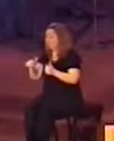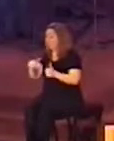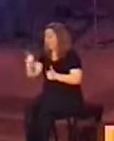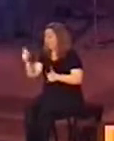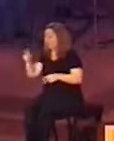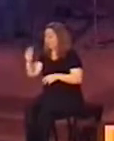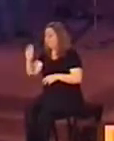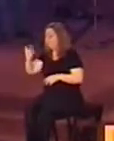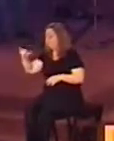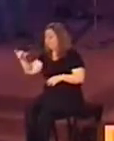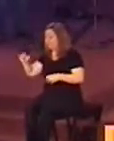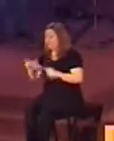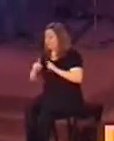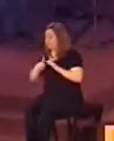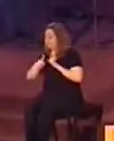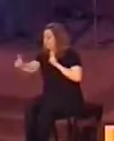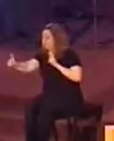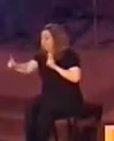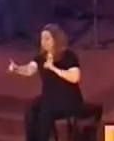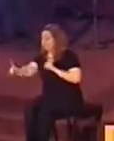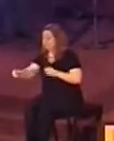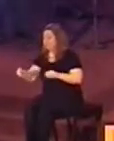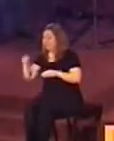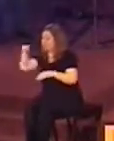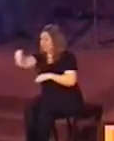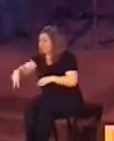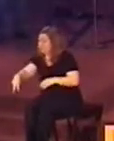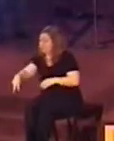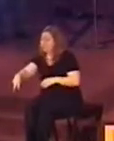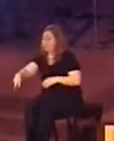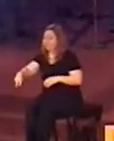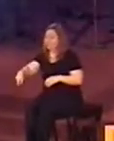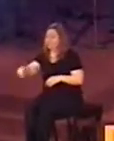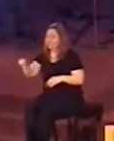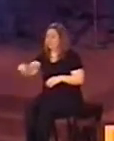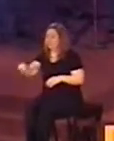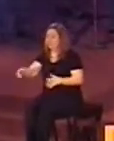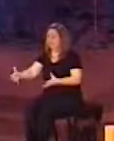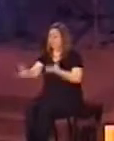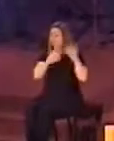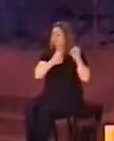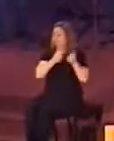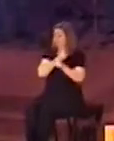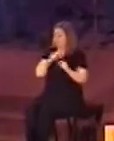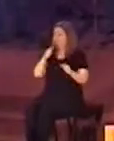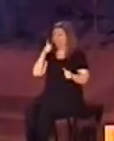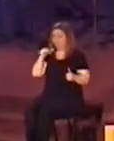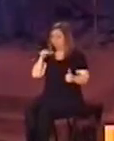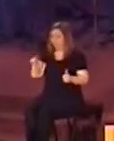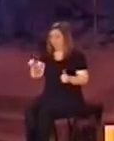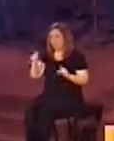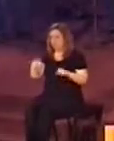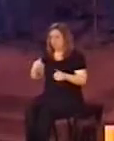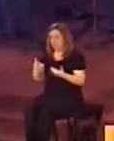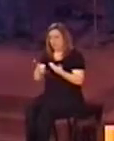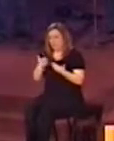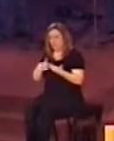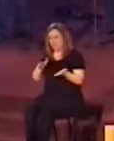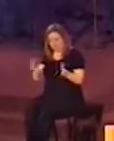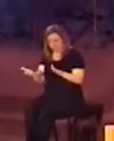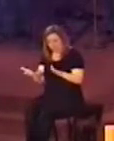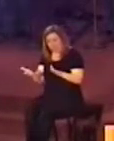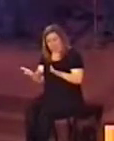Billy actually ran, beat me to the water, and he jumped in, and he got her, and he saved her, and she could have easily have